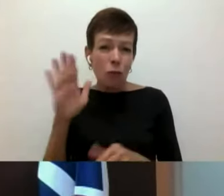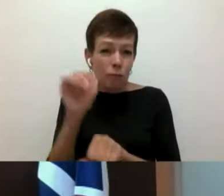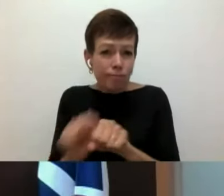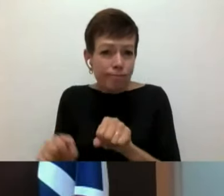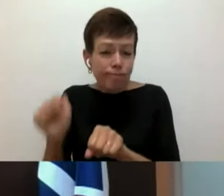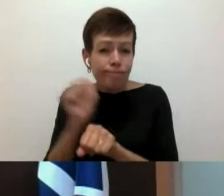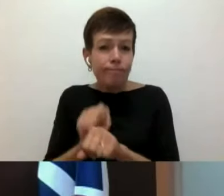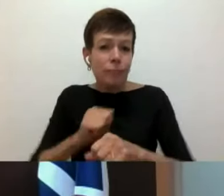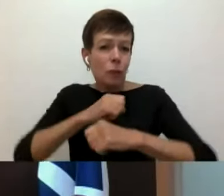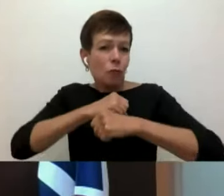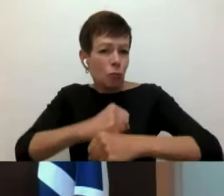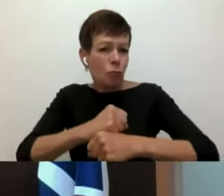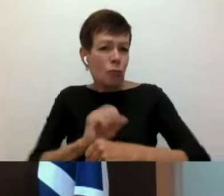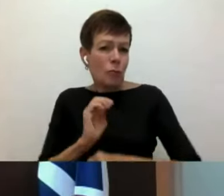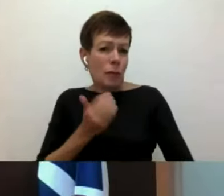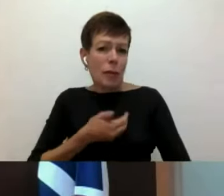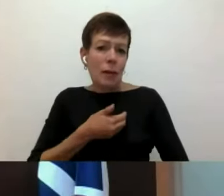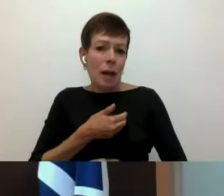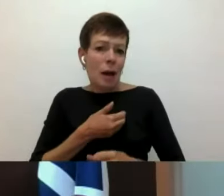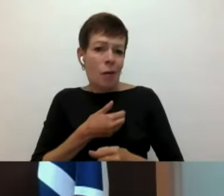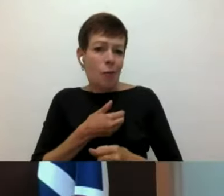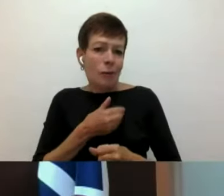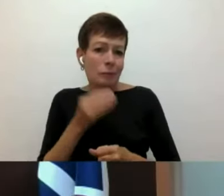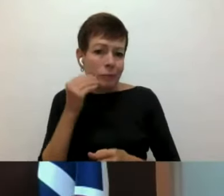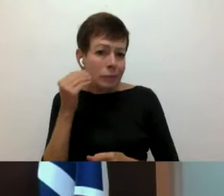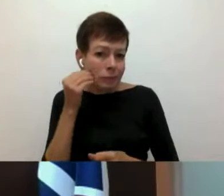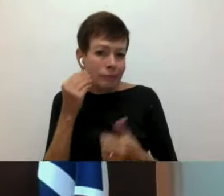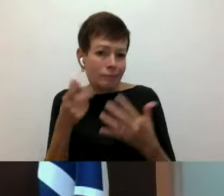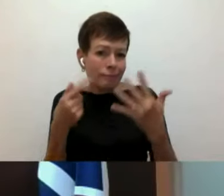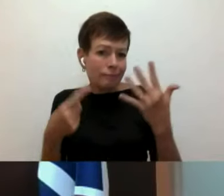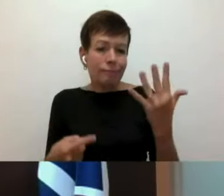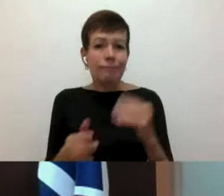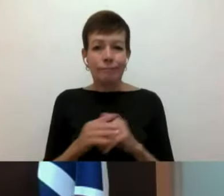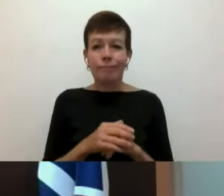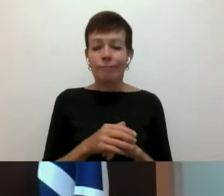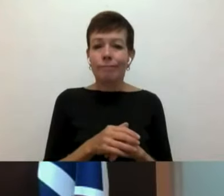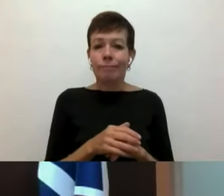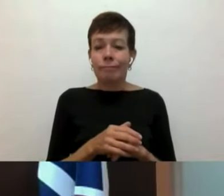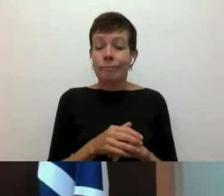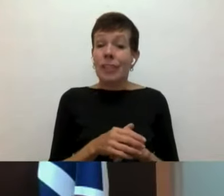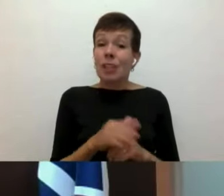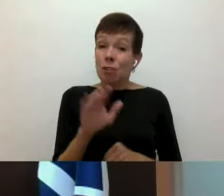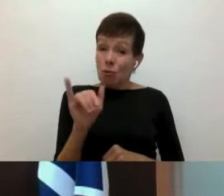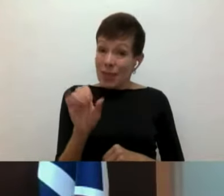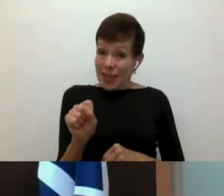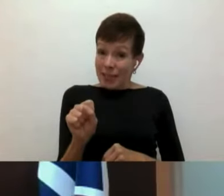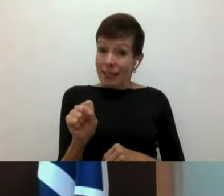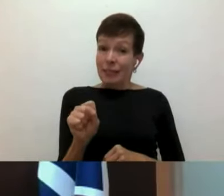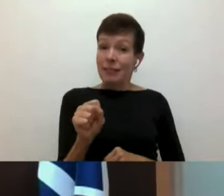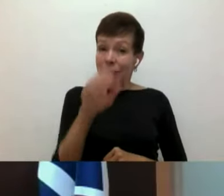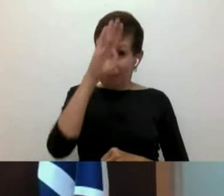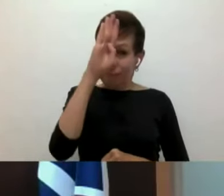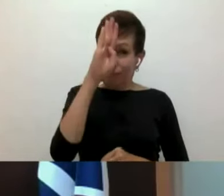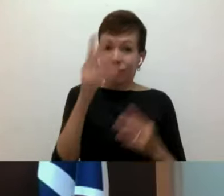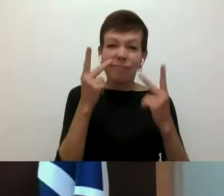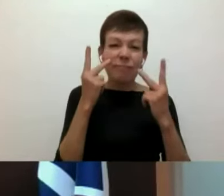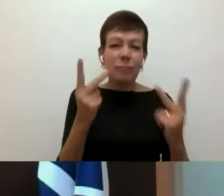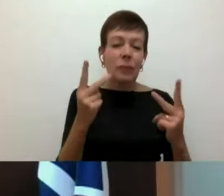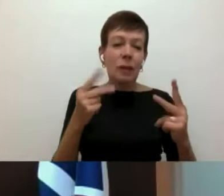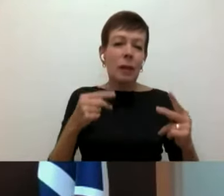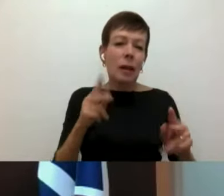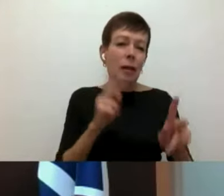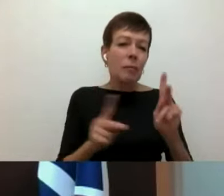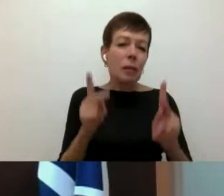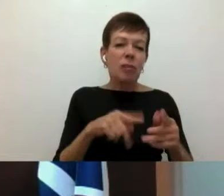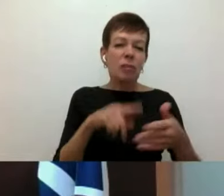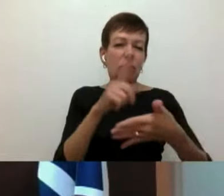our whatever it happens to be. So yes, it has a negative impact when they see some of the conspiracies and some of the